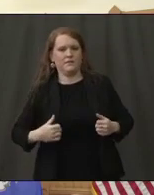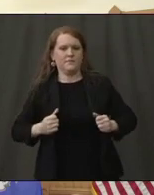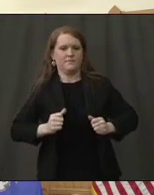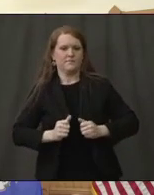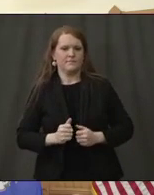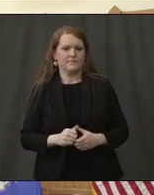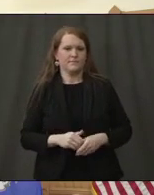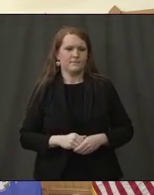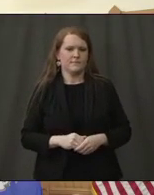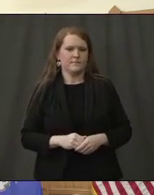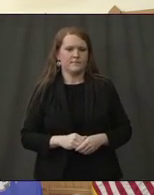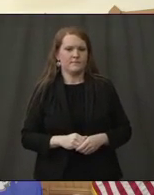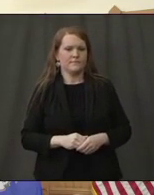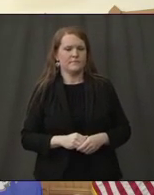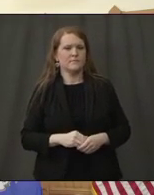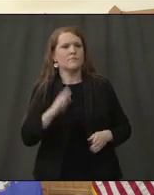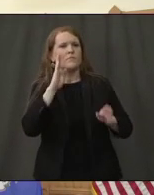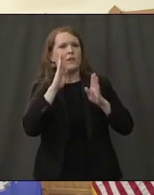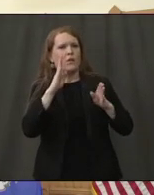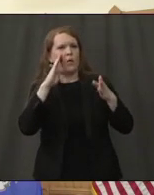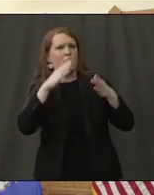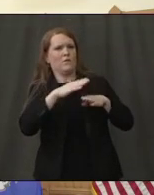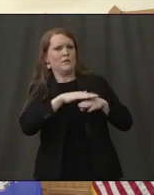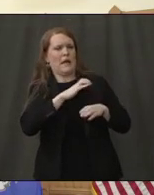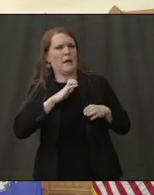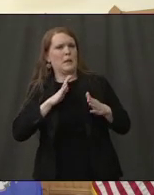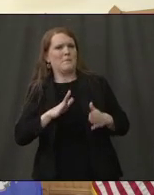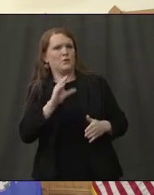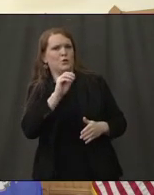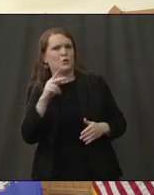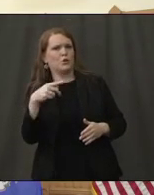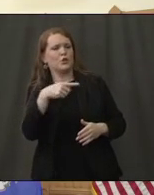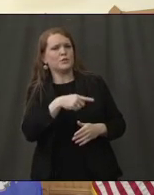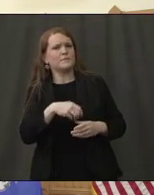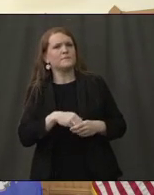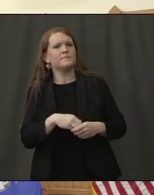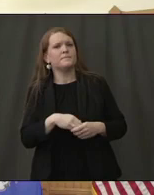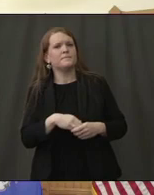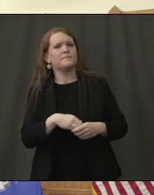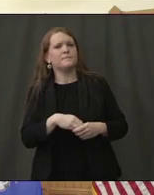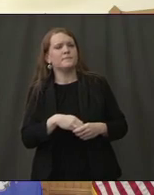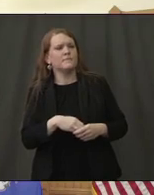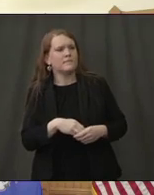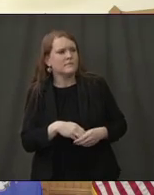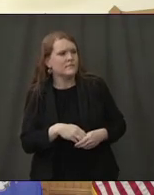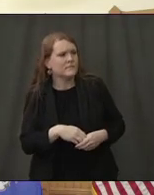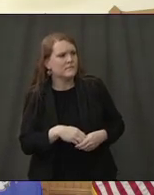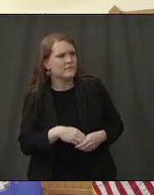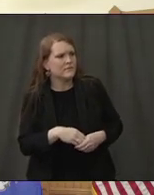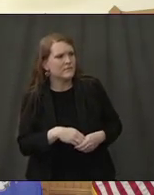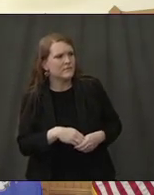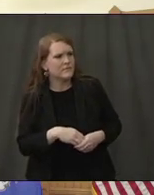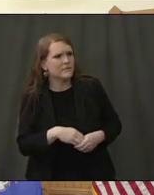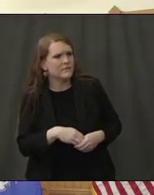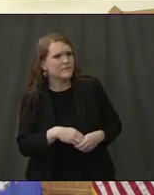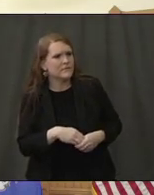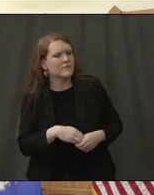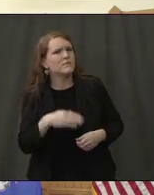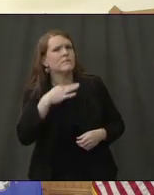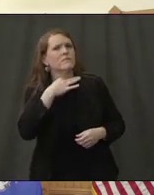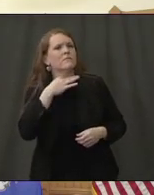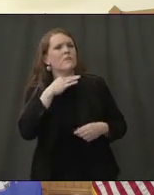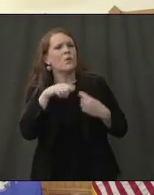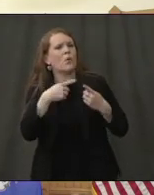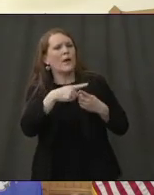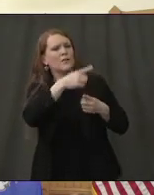Hello, this question is for Commissioner Cook. What's the point at which officials decide when to test an inmate? Is it when they're showing